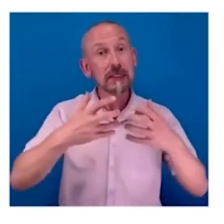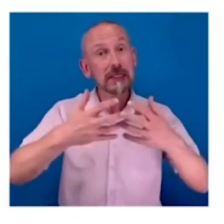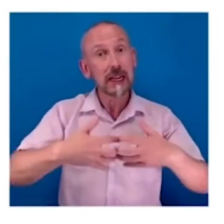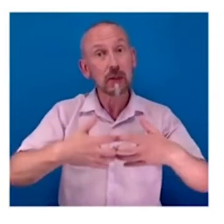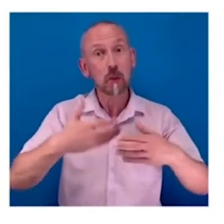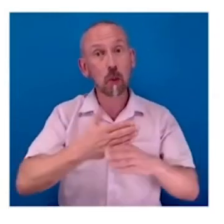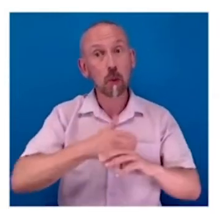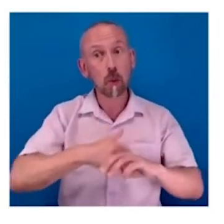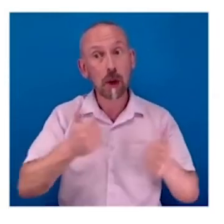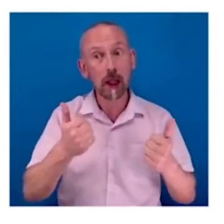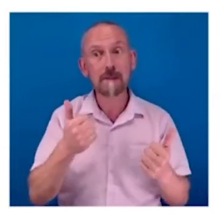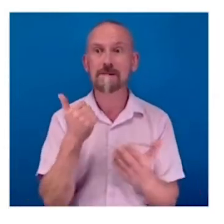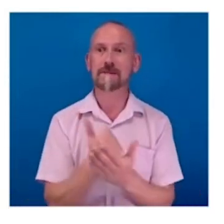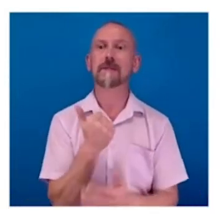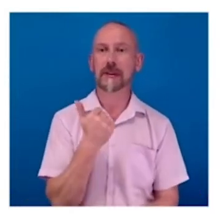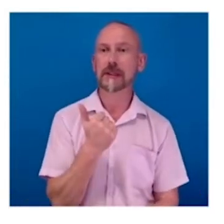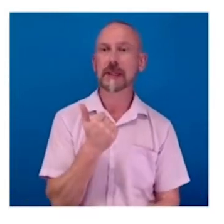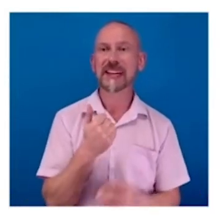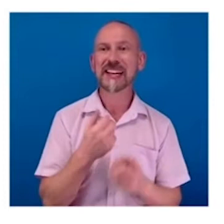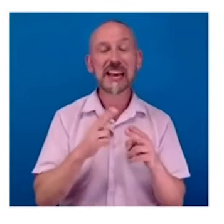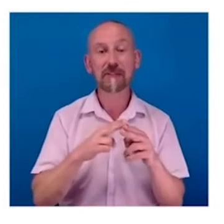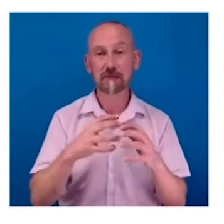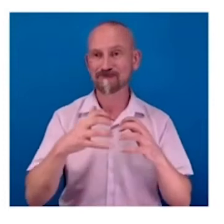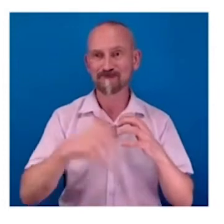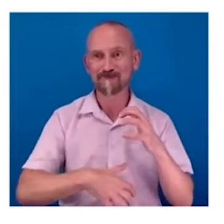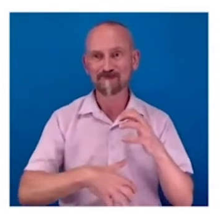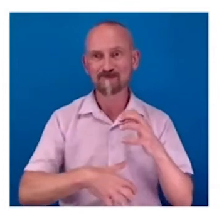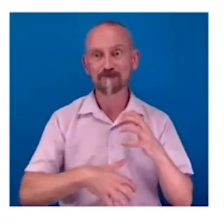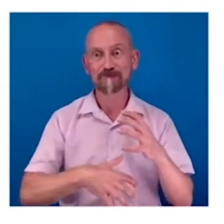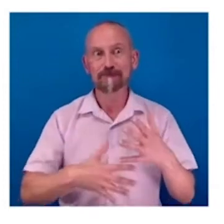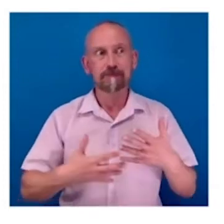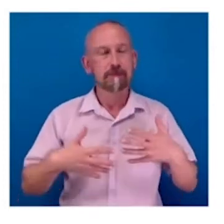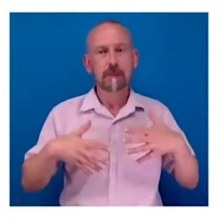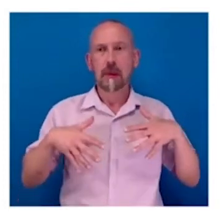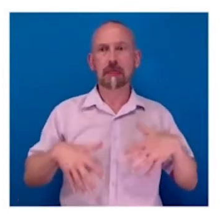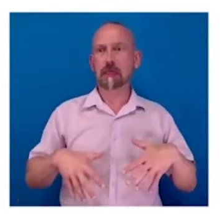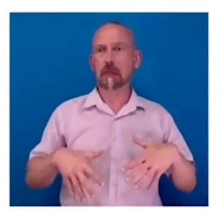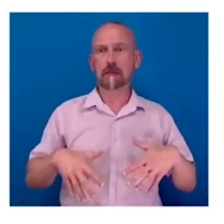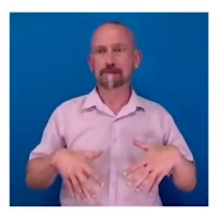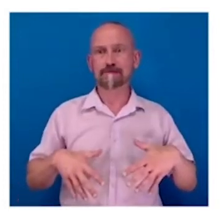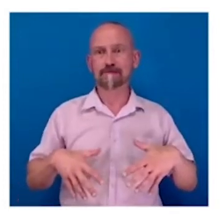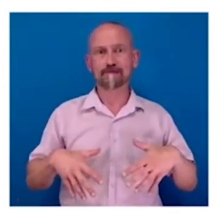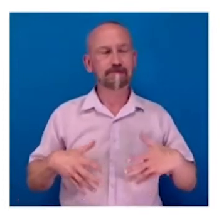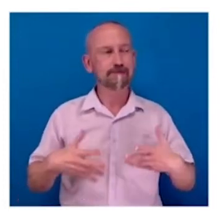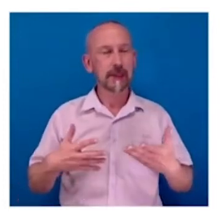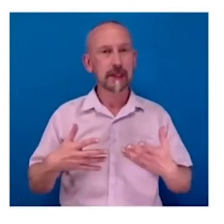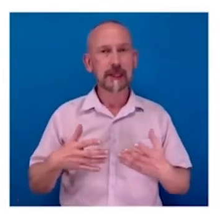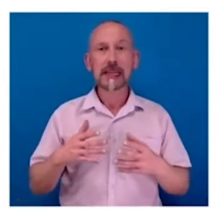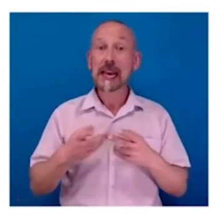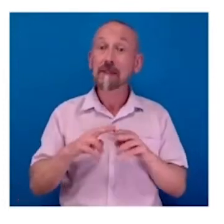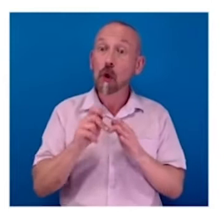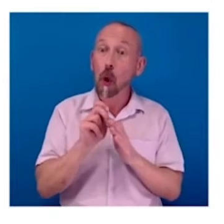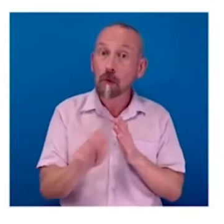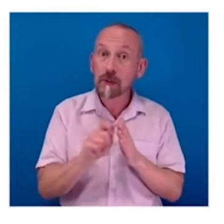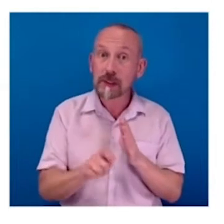something goes wrong. Like, you don't have someone in the office that can just come and figure out what the problem might